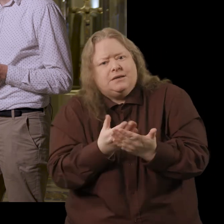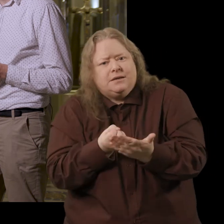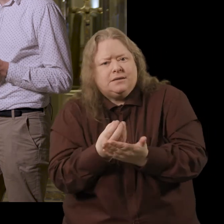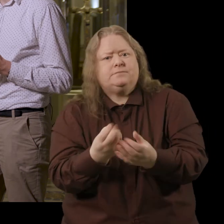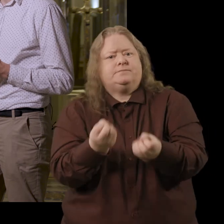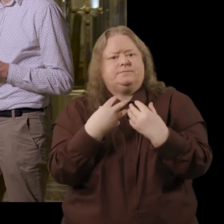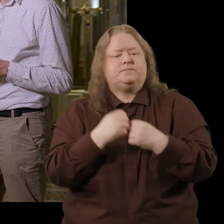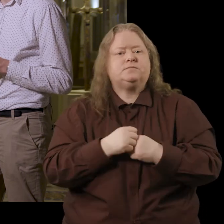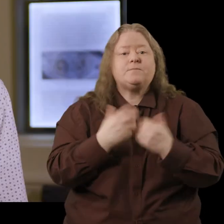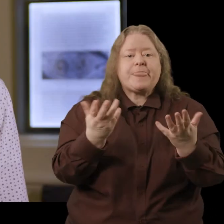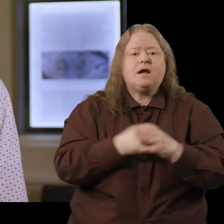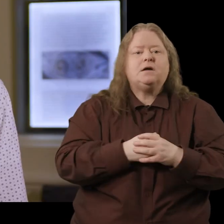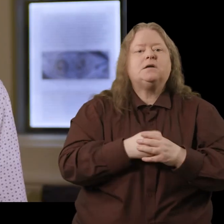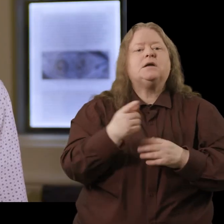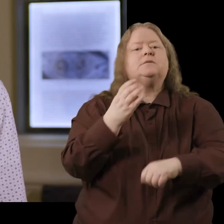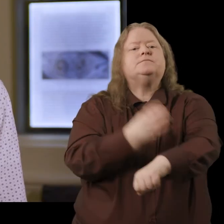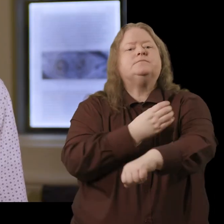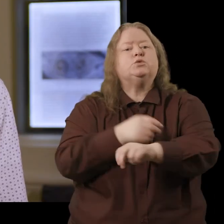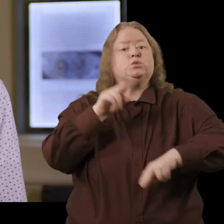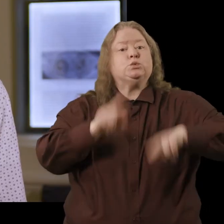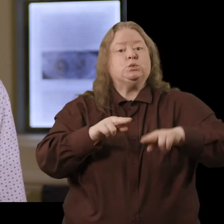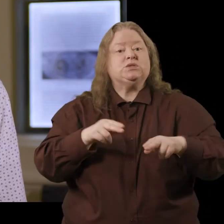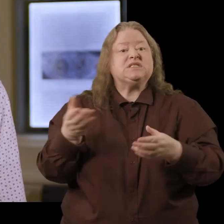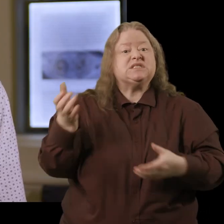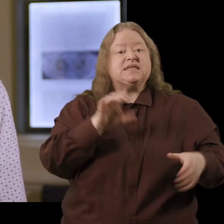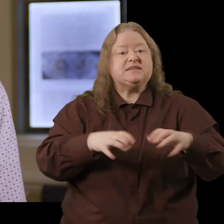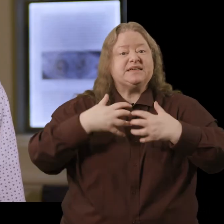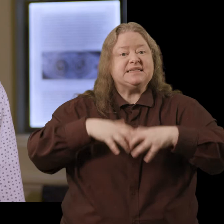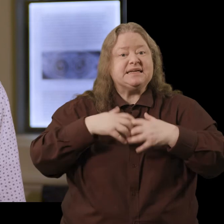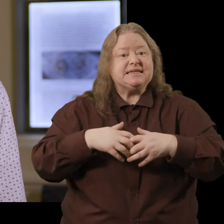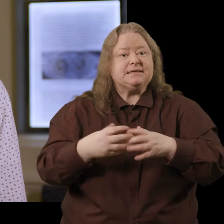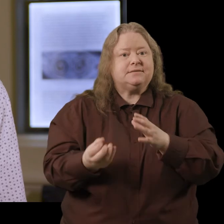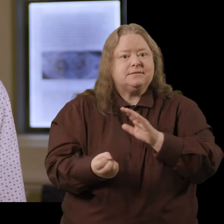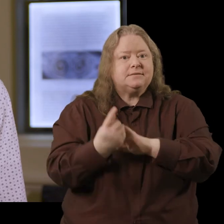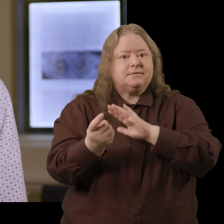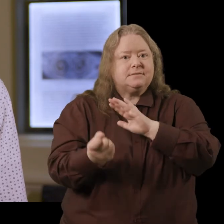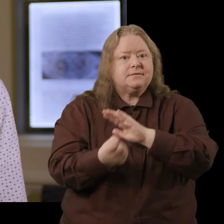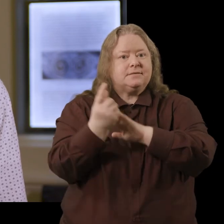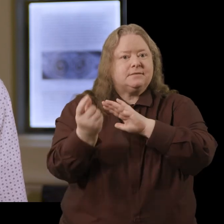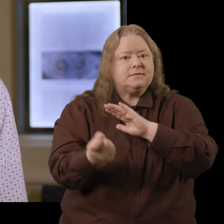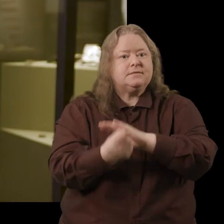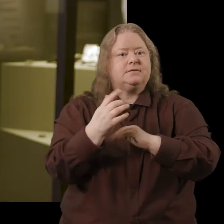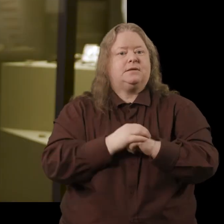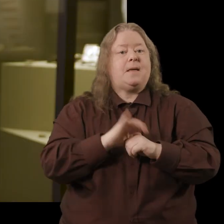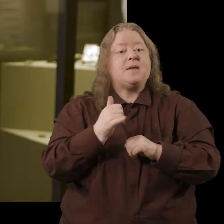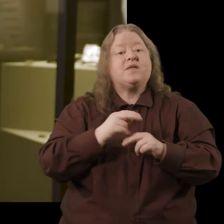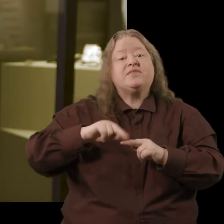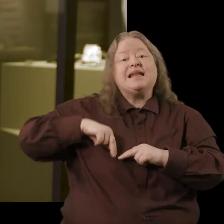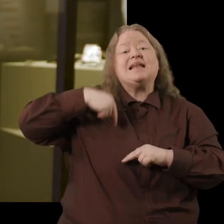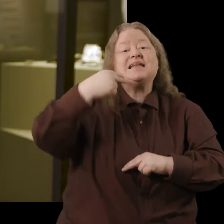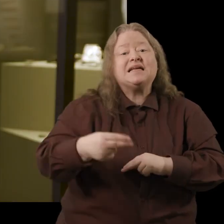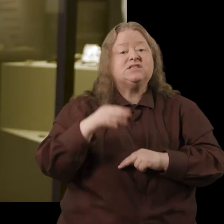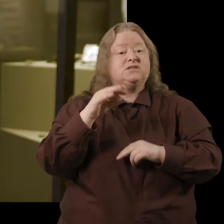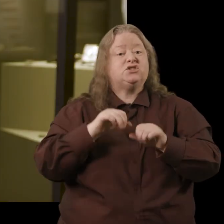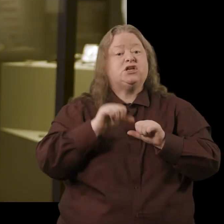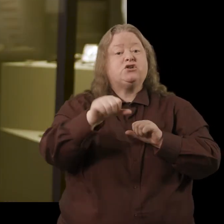differently. Exactly, and constantly new scientific techniques are coming to the fore, and maybe the next